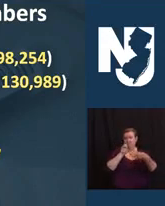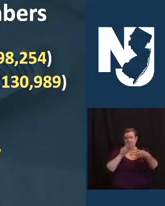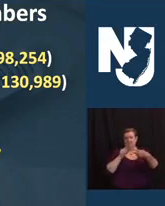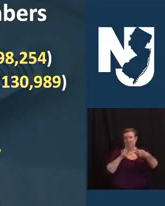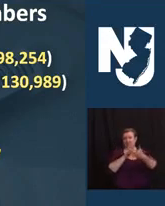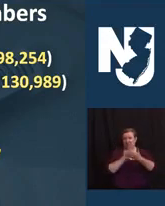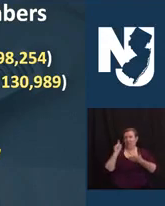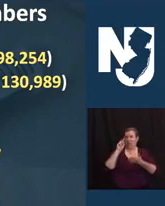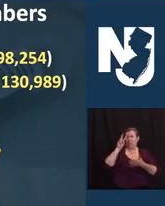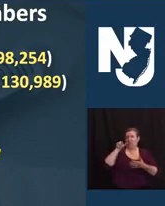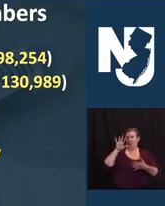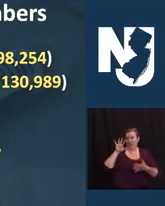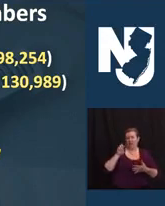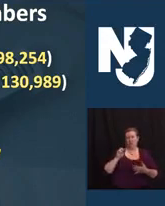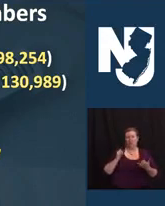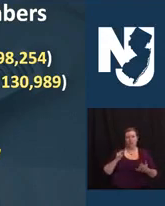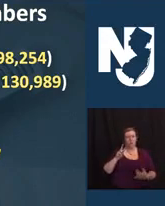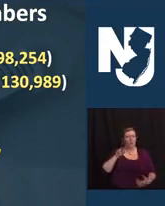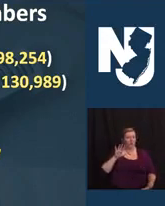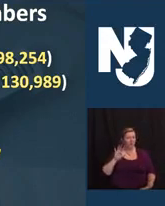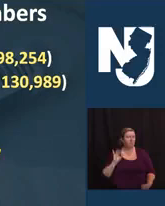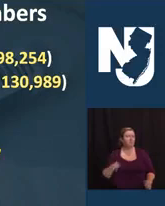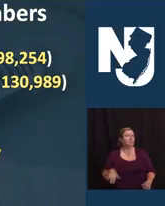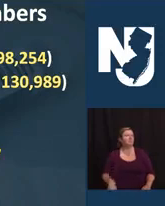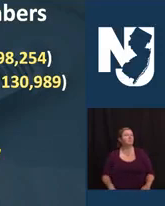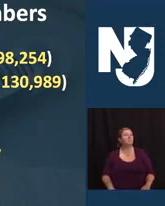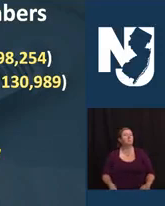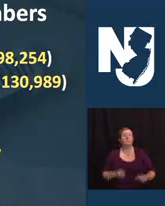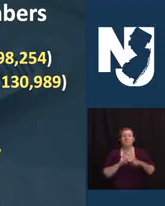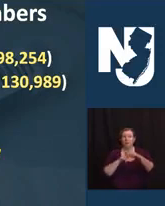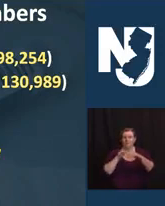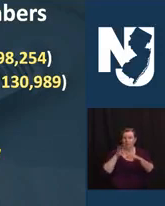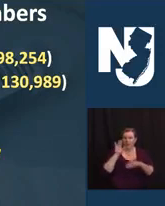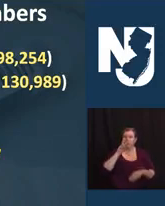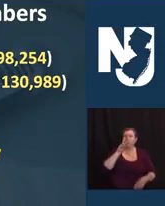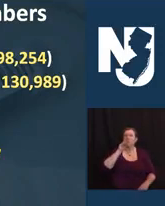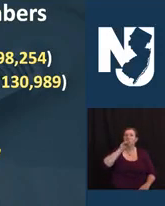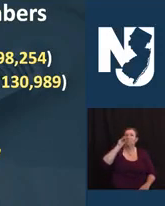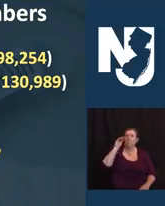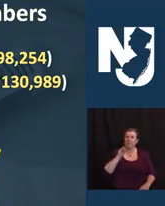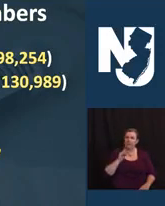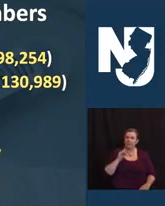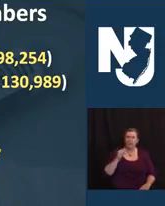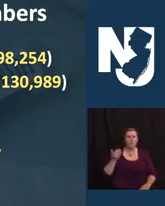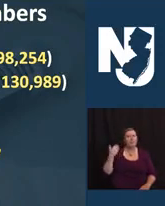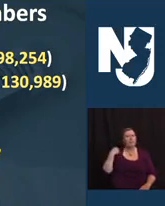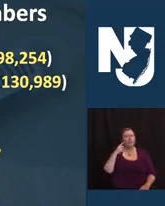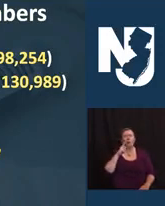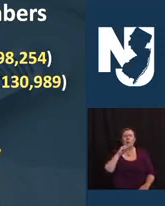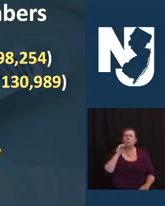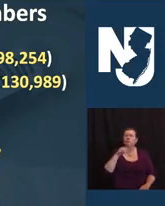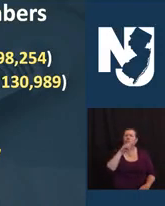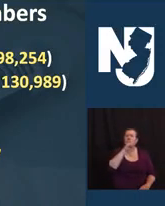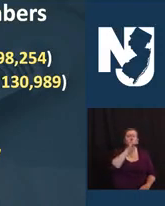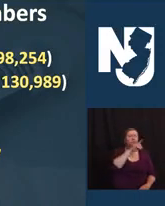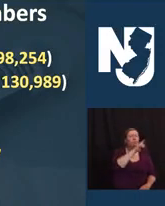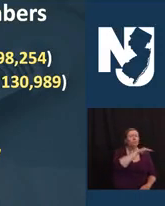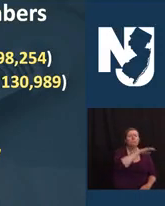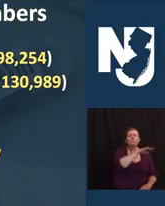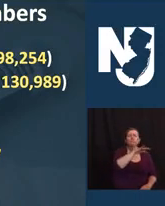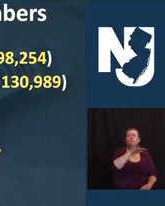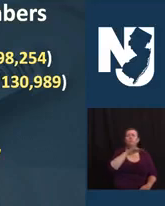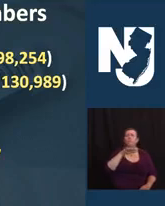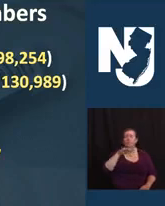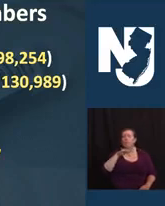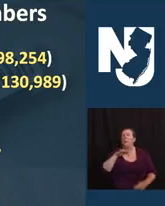seeing positivity crest the 2% mark after being close to 1%, Judy, for many, many days. Again, this is being fueled